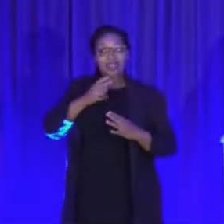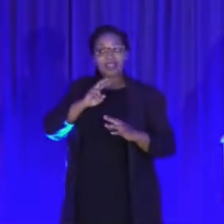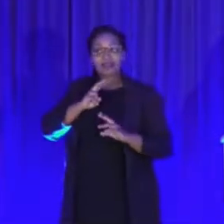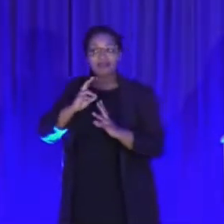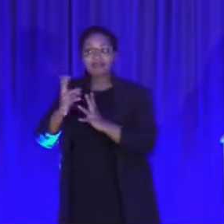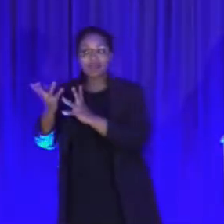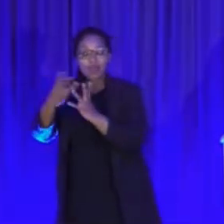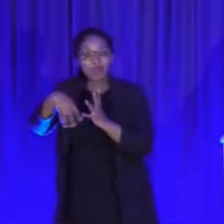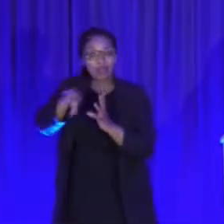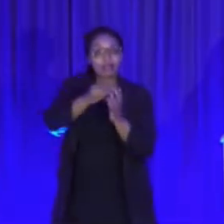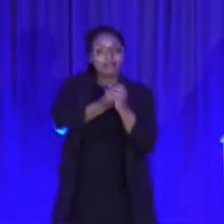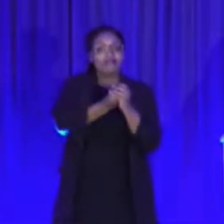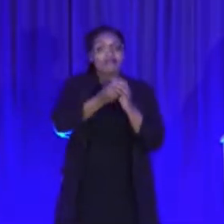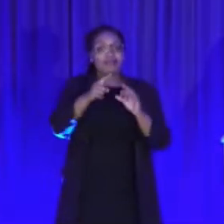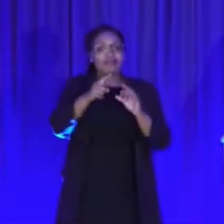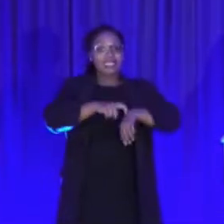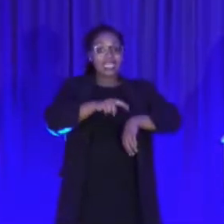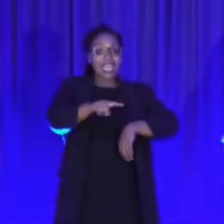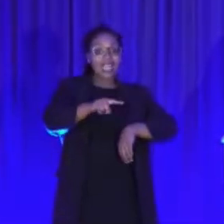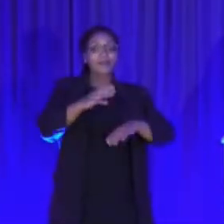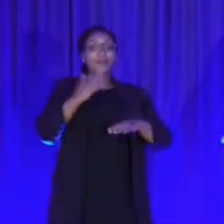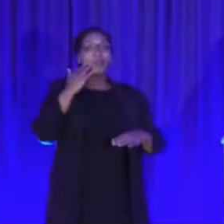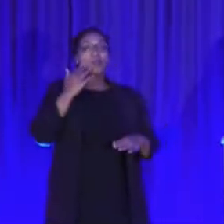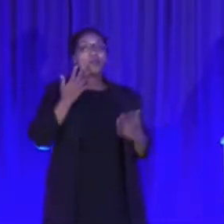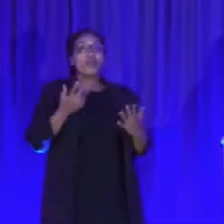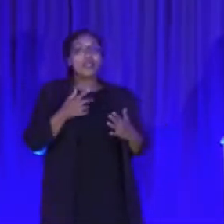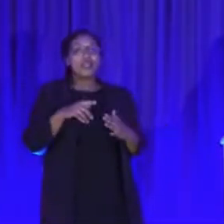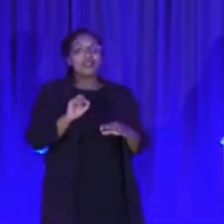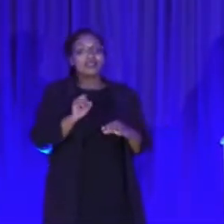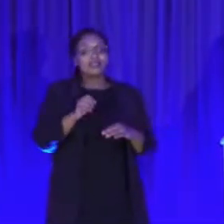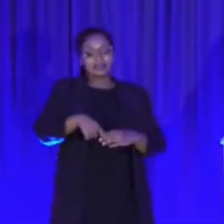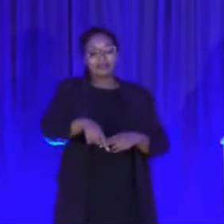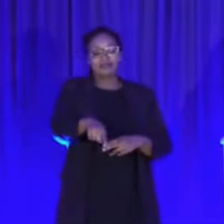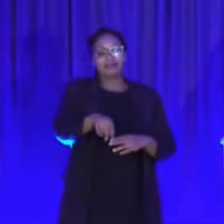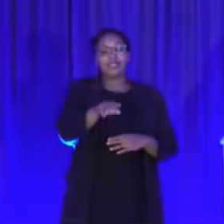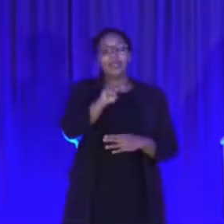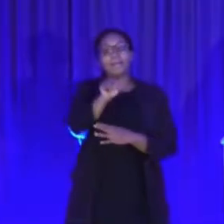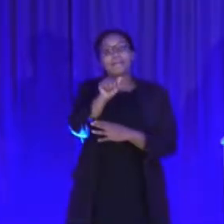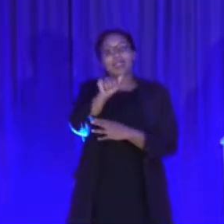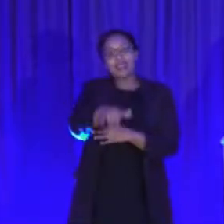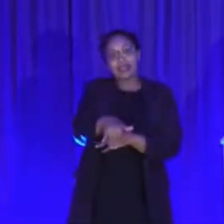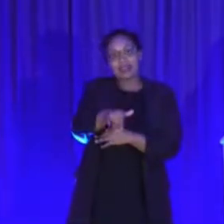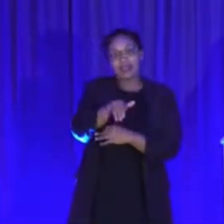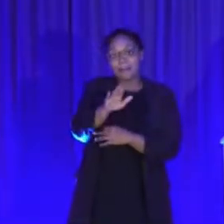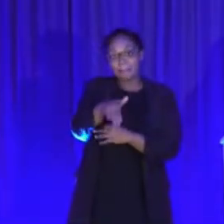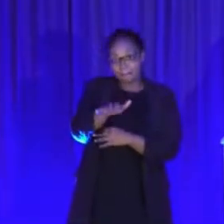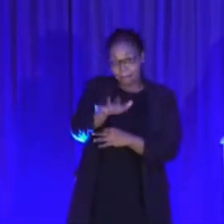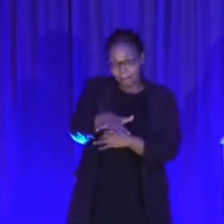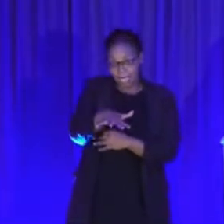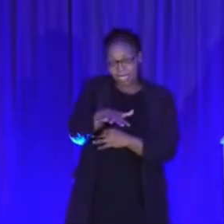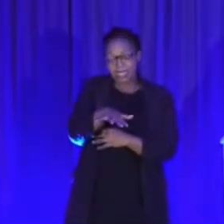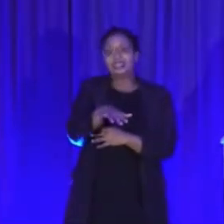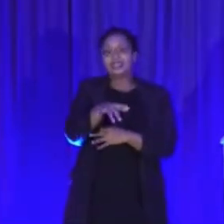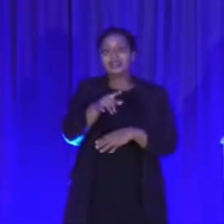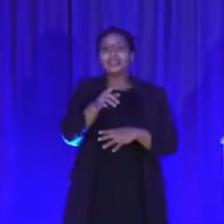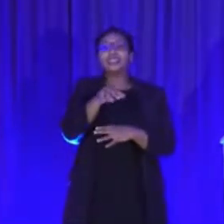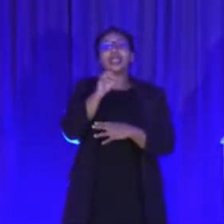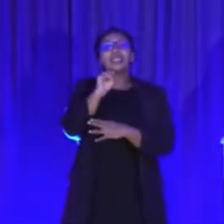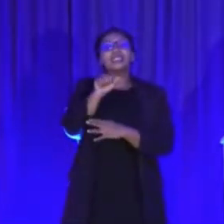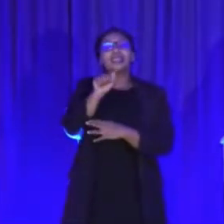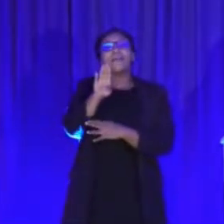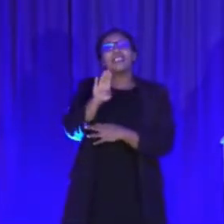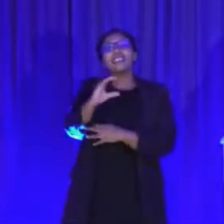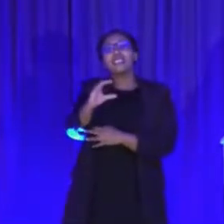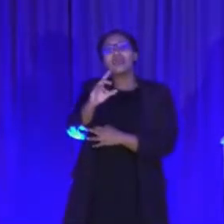during prime time on SABC1 this coming May. Beats for My Peeps blends music,